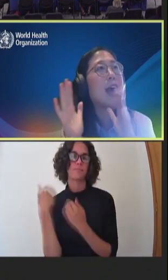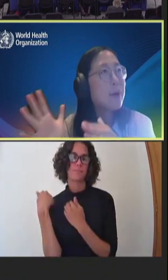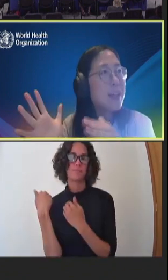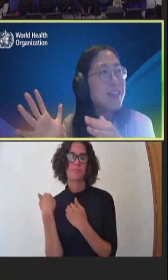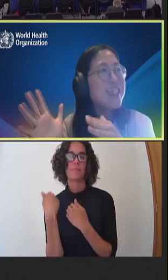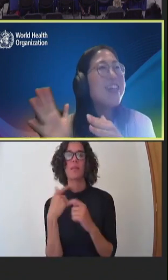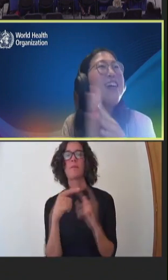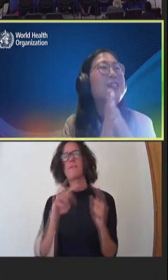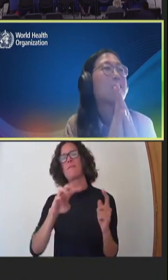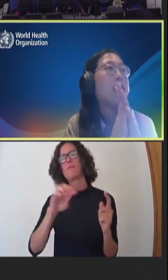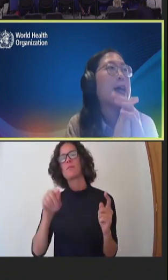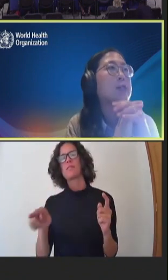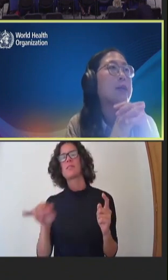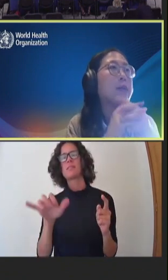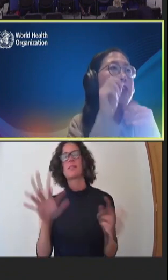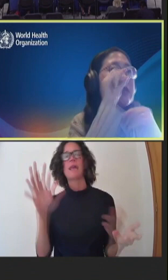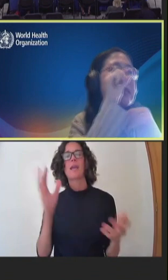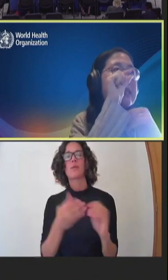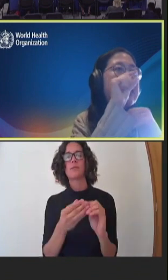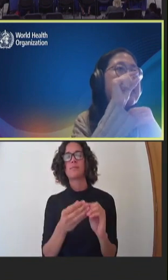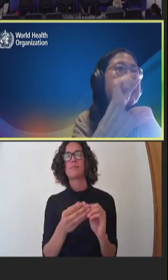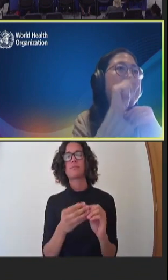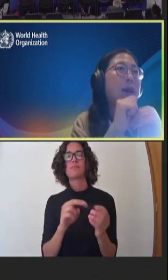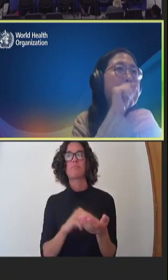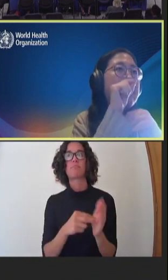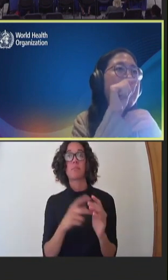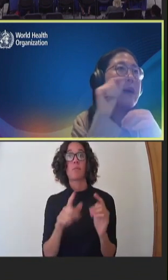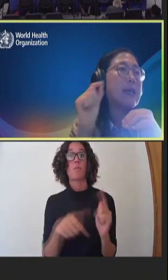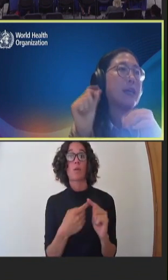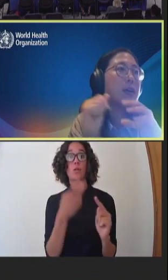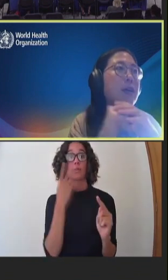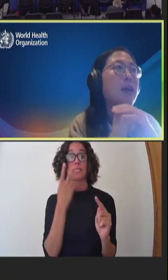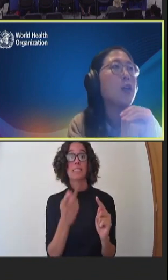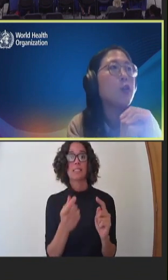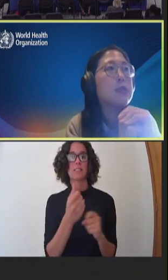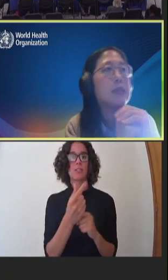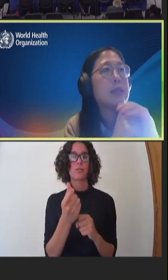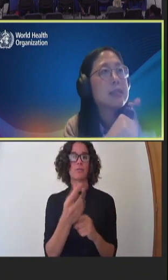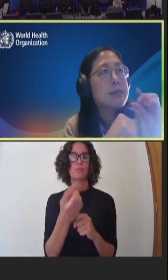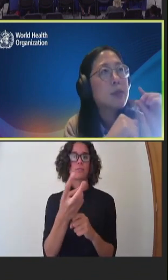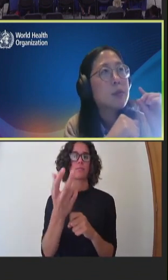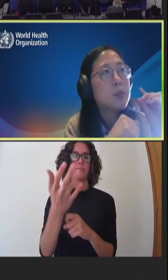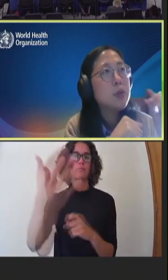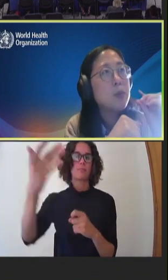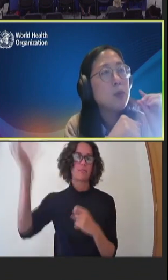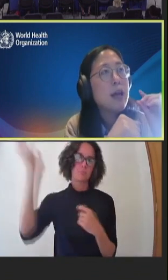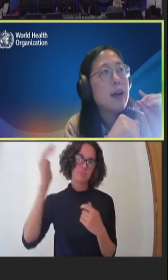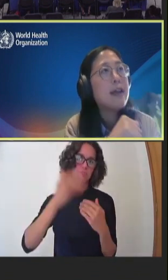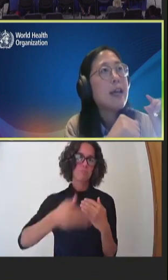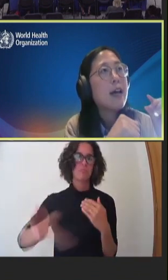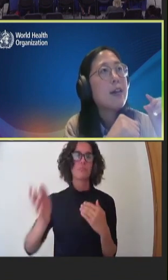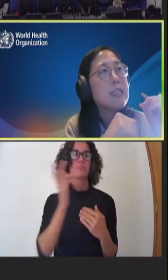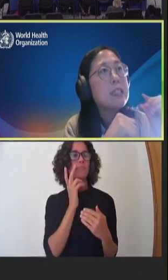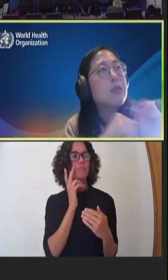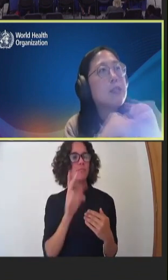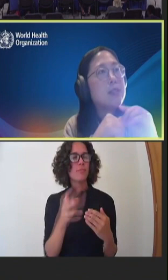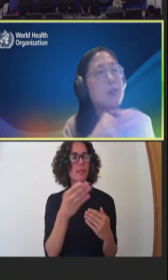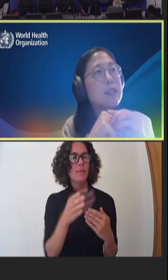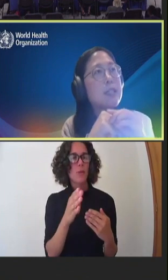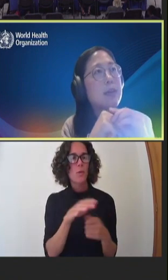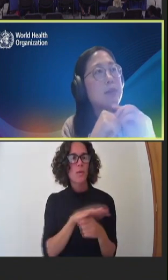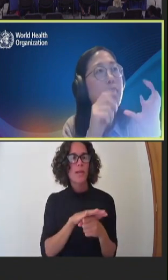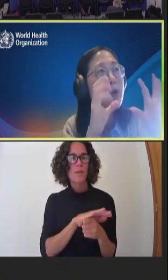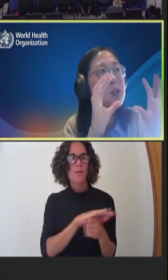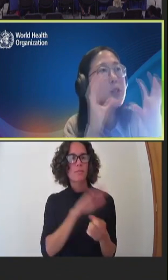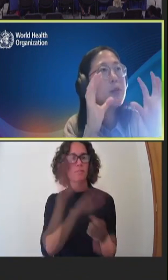in the aggregate. So actually, when you see this by year, you see this blue area decreases